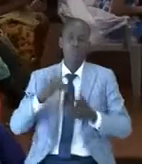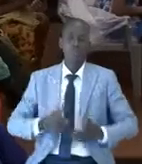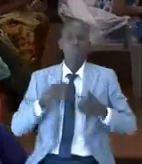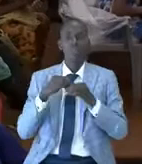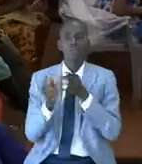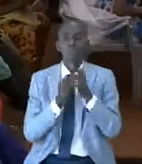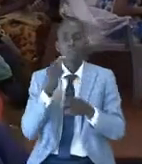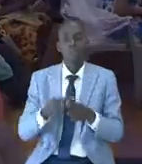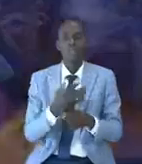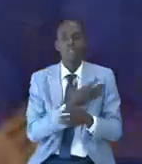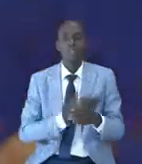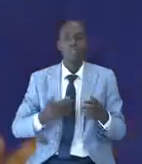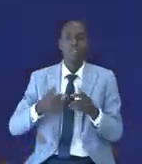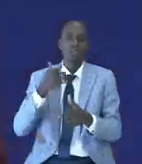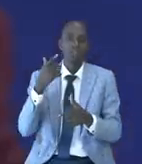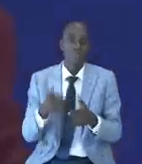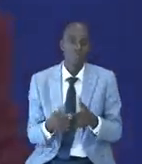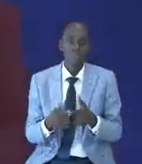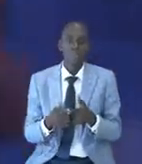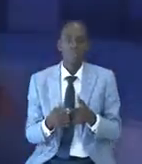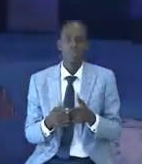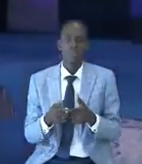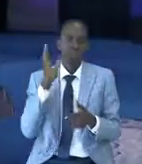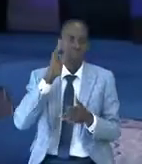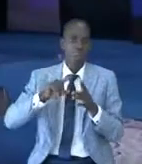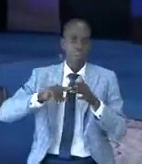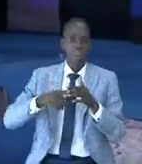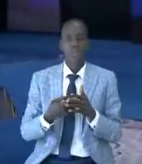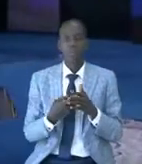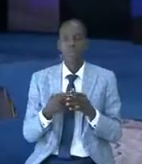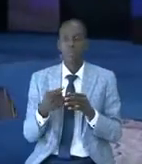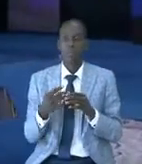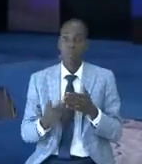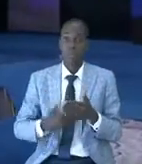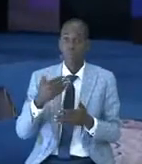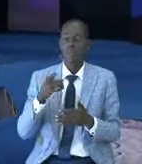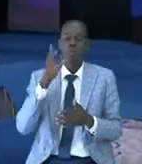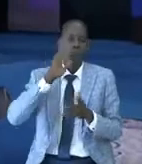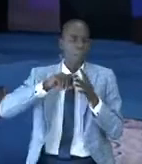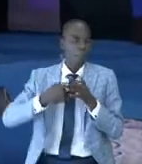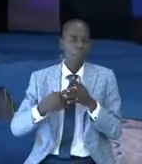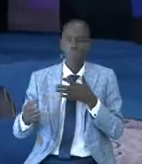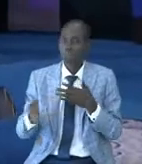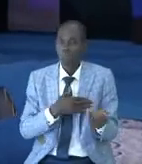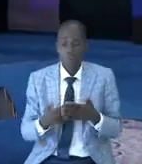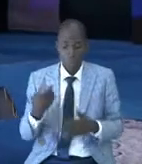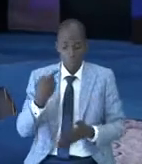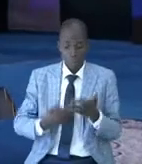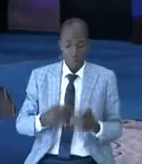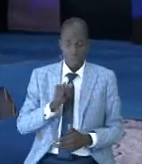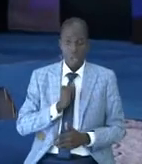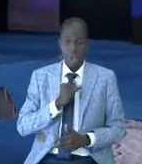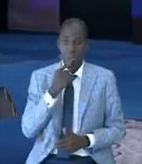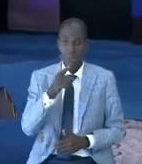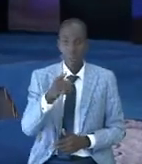then, number three, you begin. No matter what I tell you, no matter what